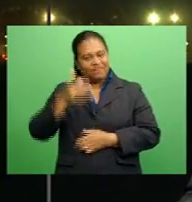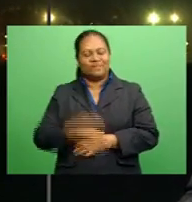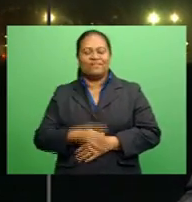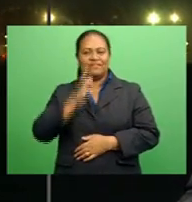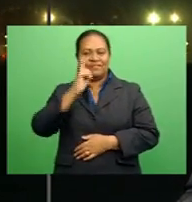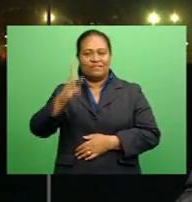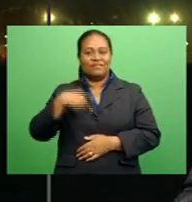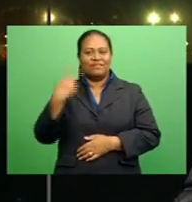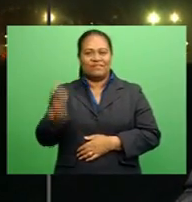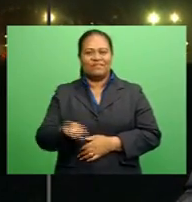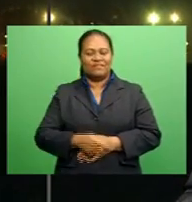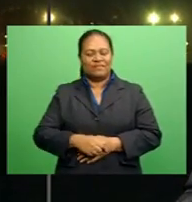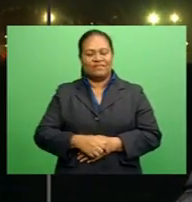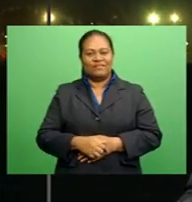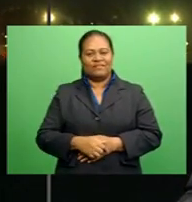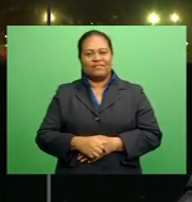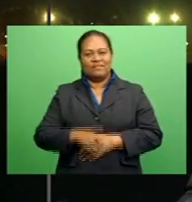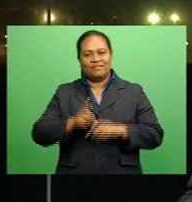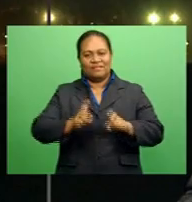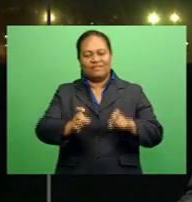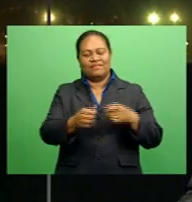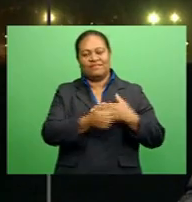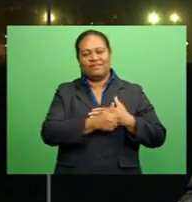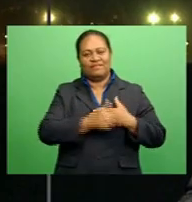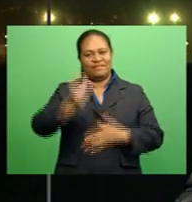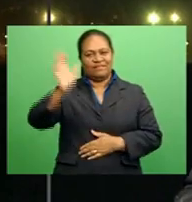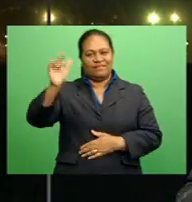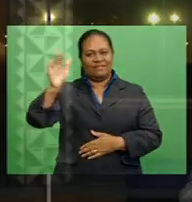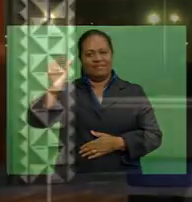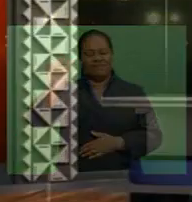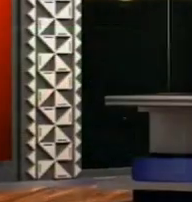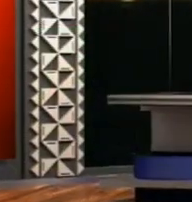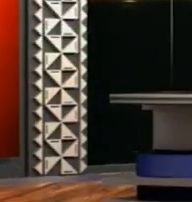see you again tomorrow. Until then, stay safe. Modemanda.